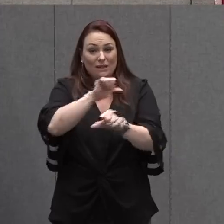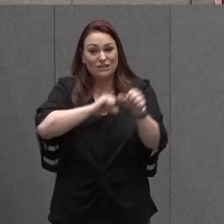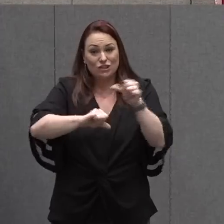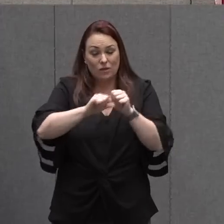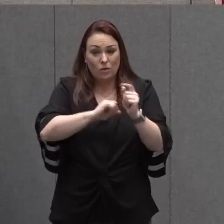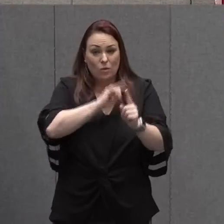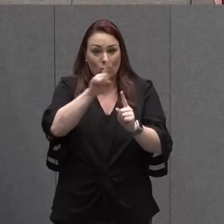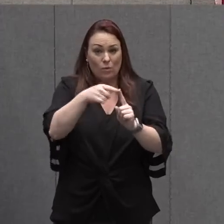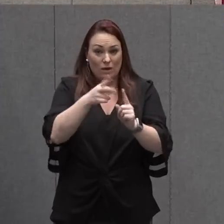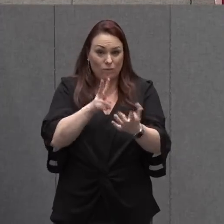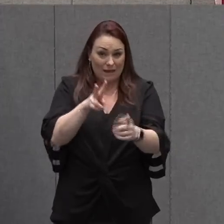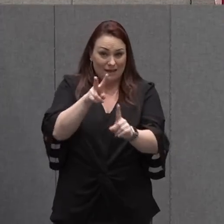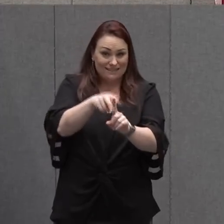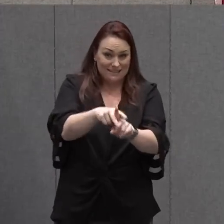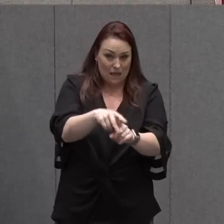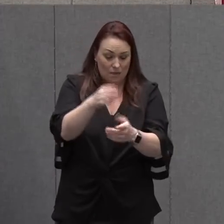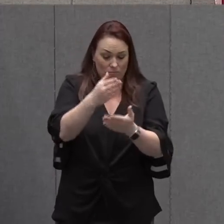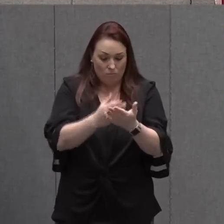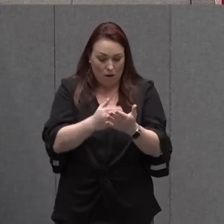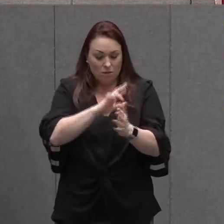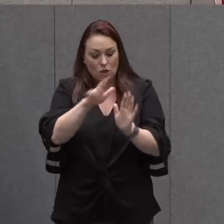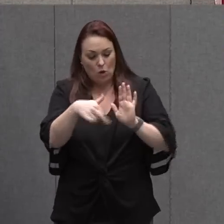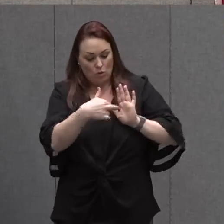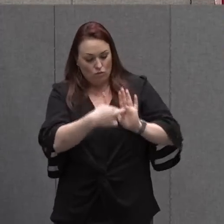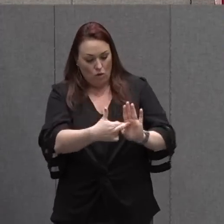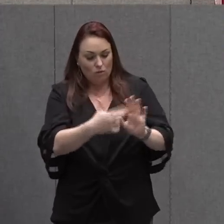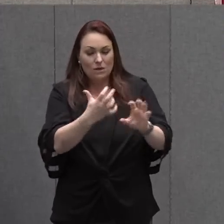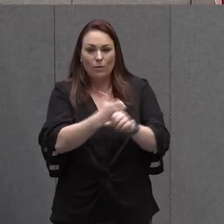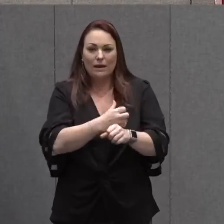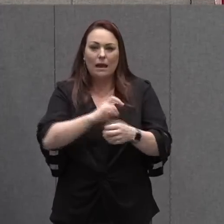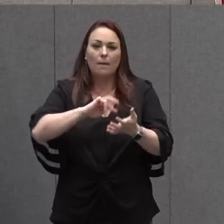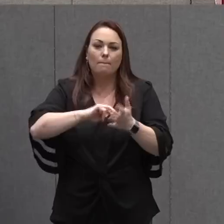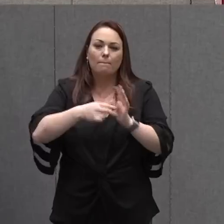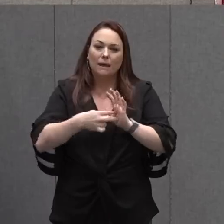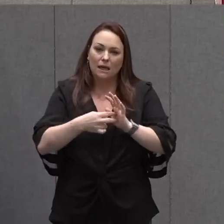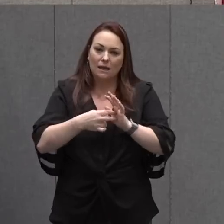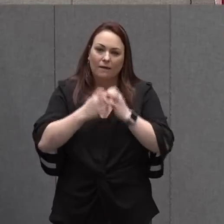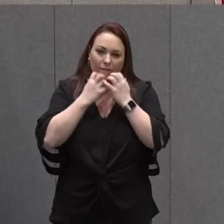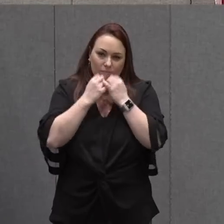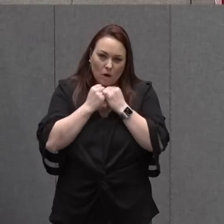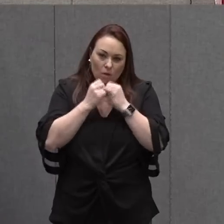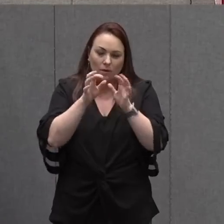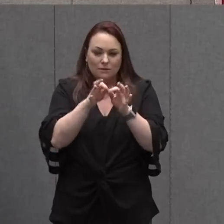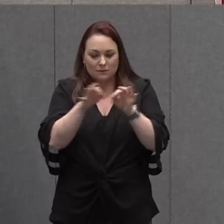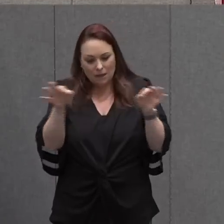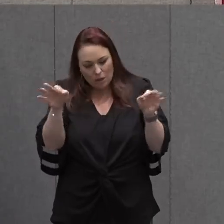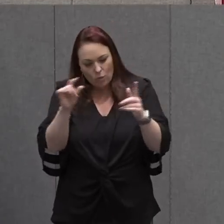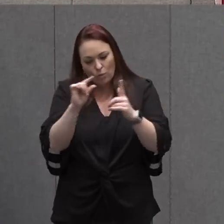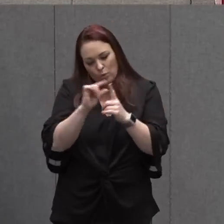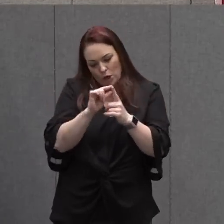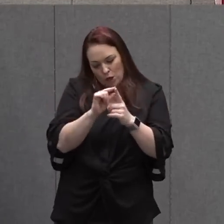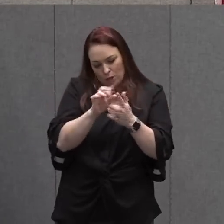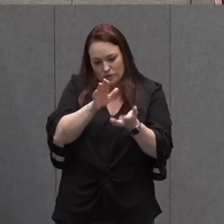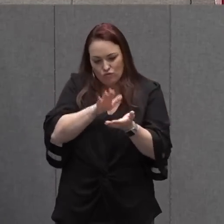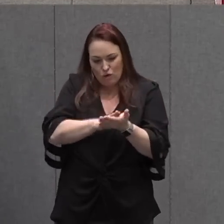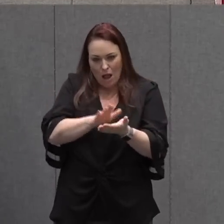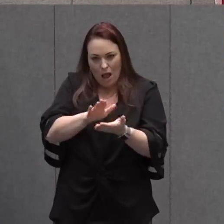we assign parts or roles, we can get meaningful sentences, words, rhymes, and